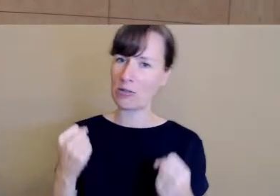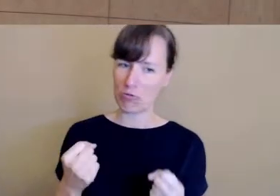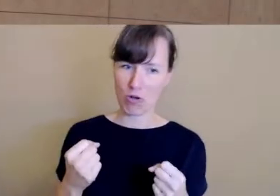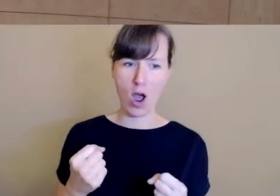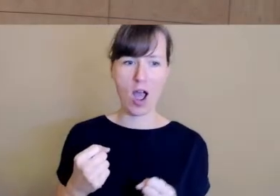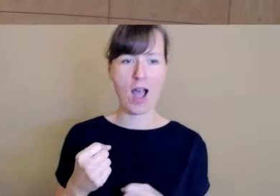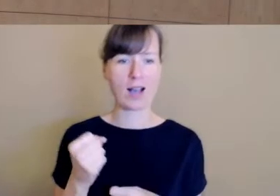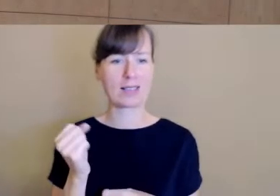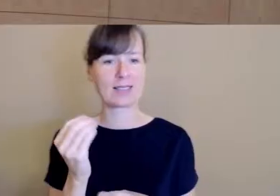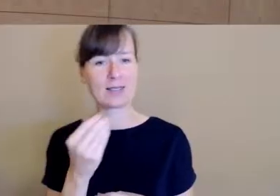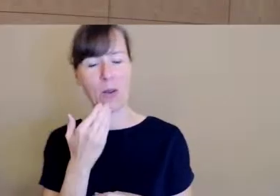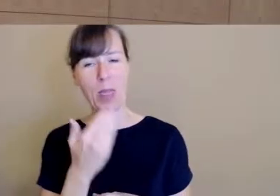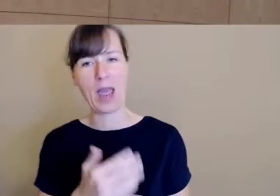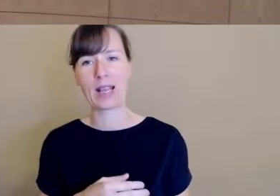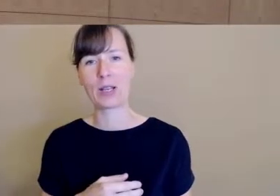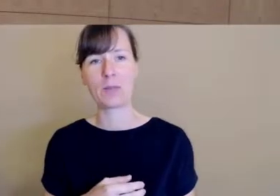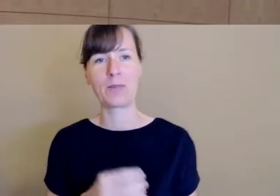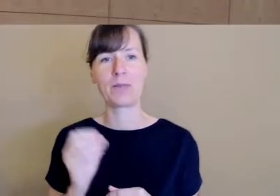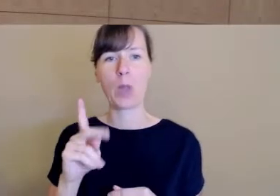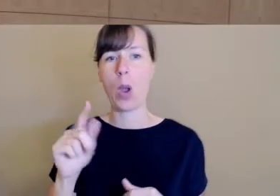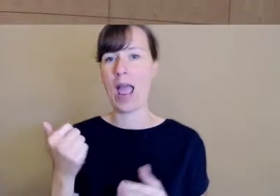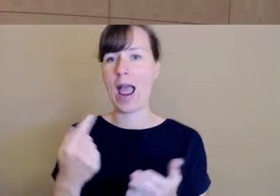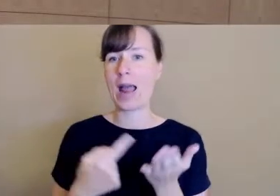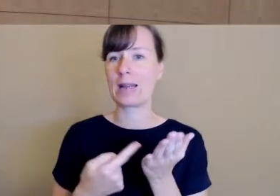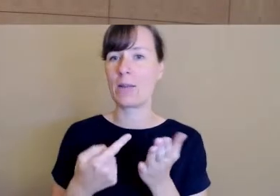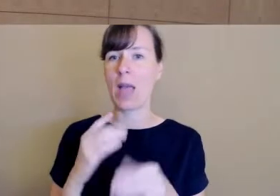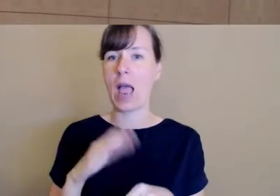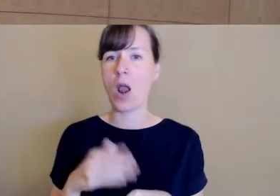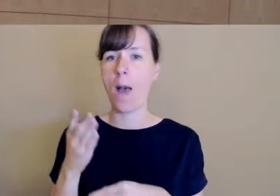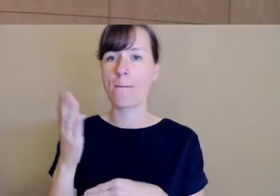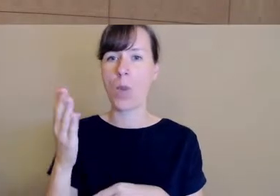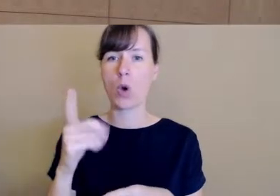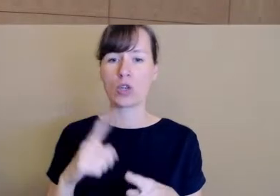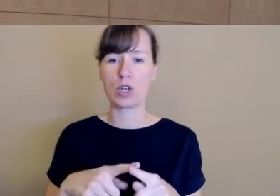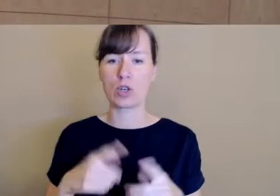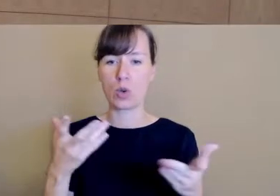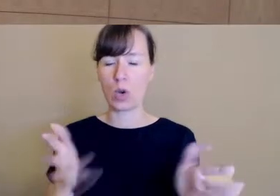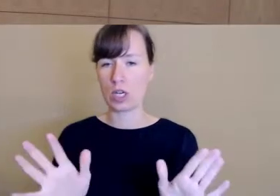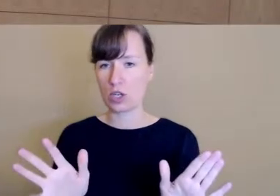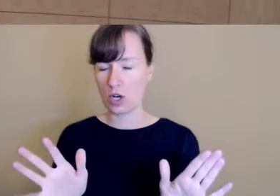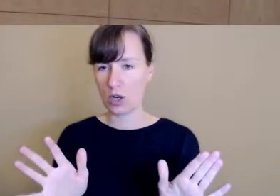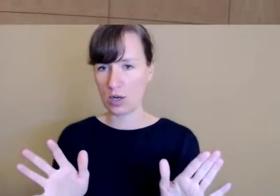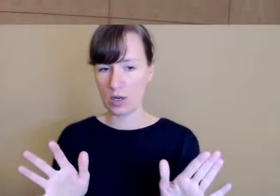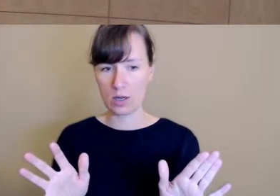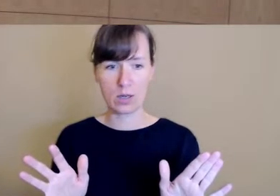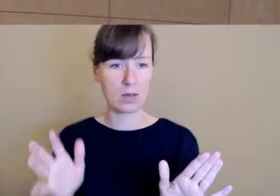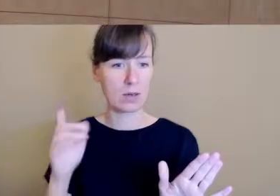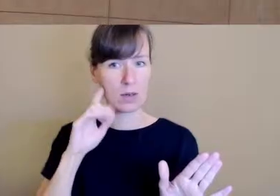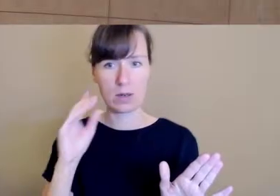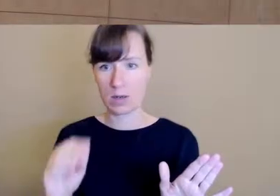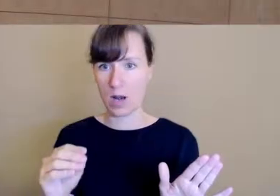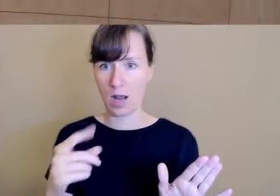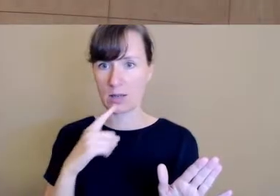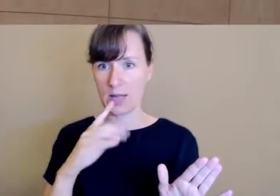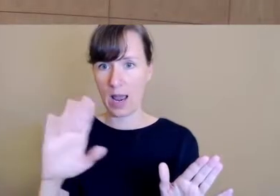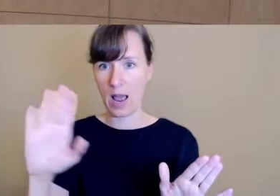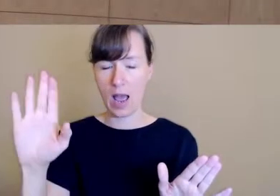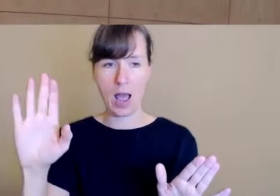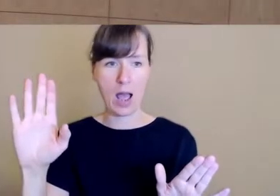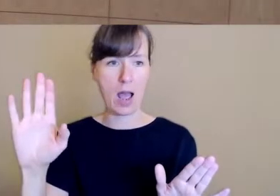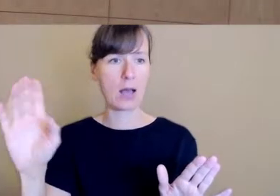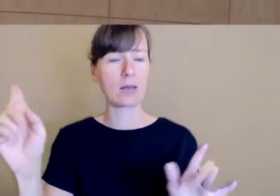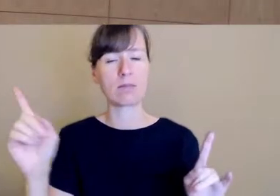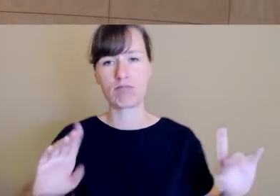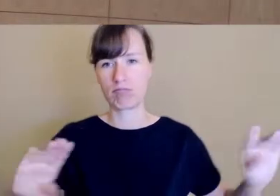other debate on the motion to adjourn? Hearing none. All those in favor say aye. Aye.